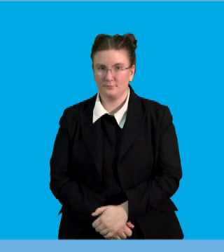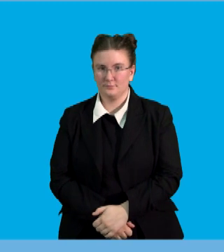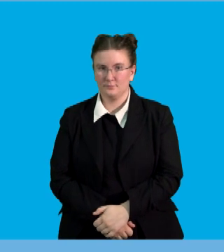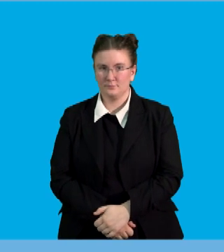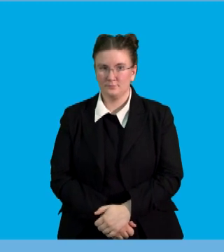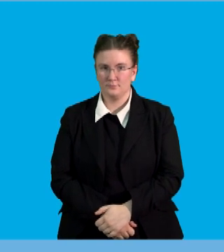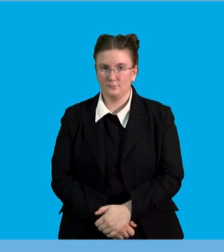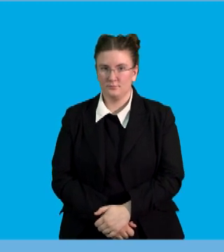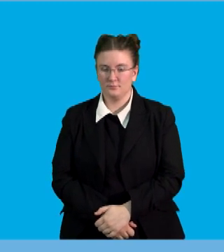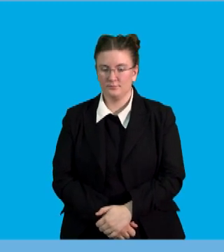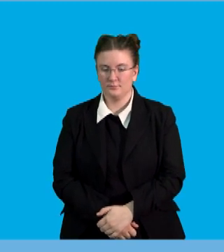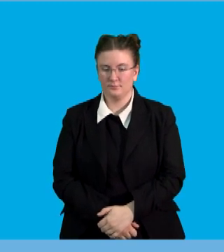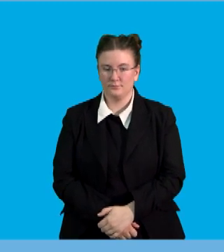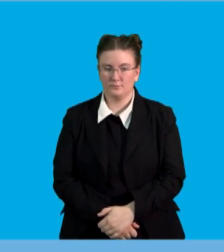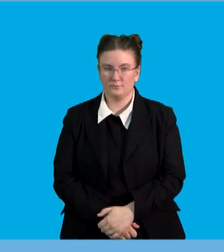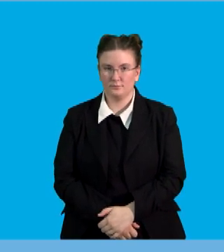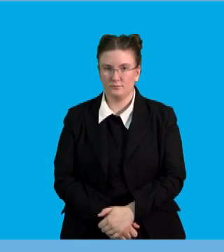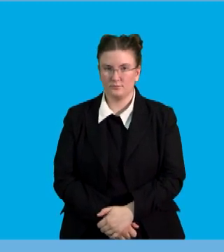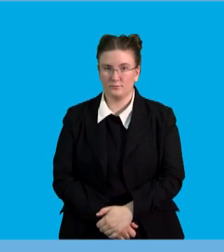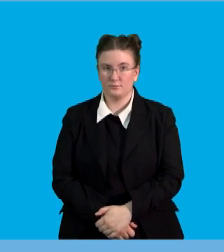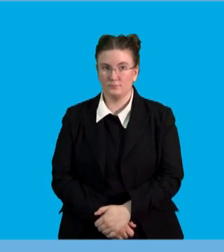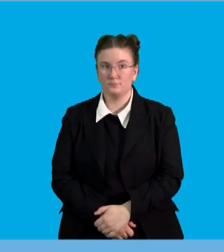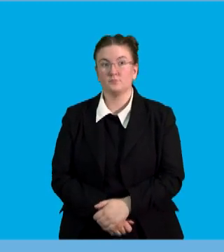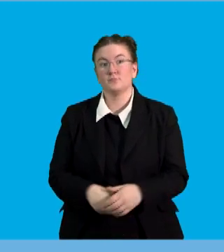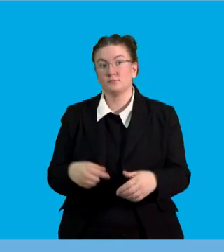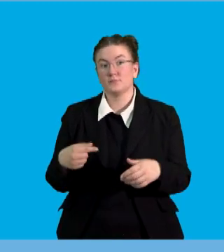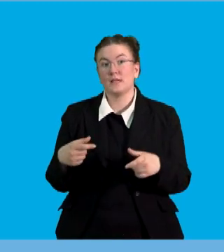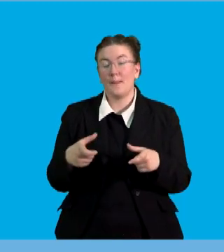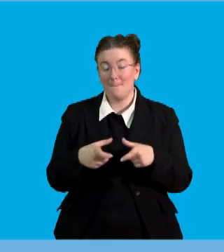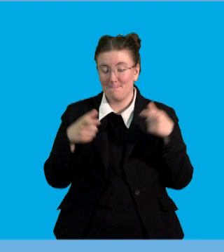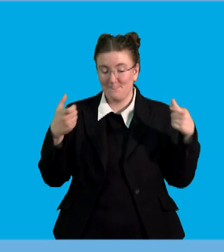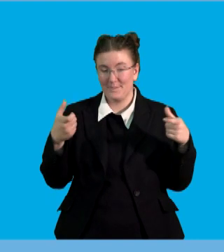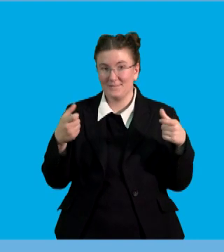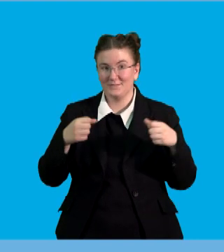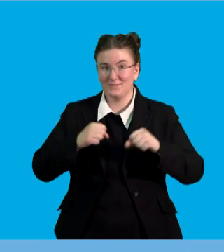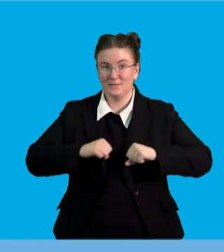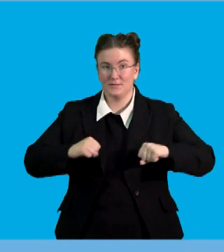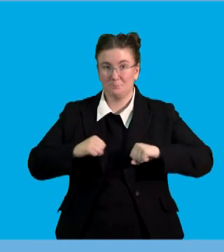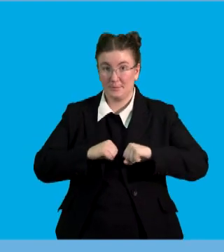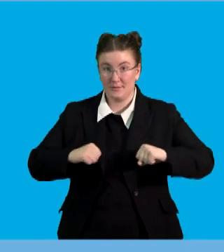between their particles, has large spaces